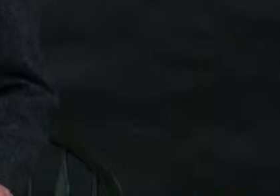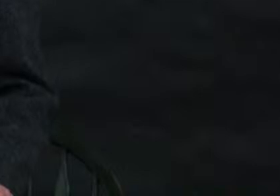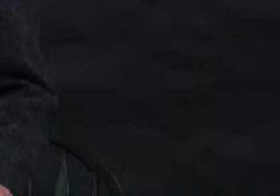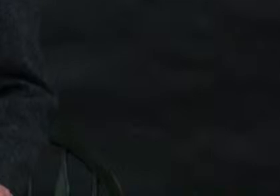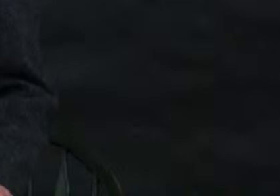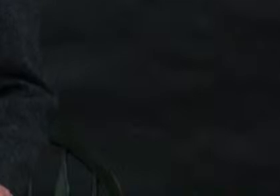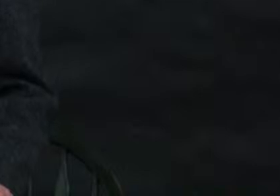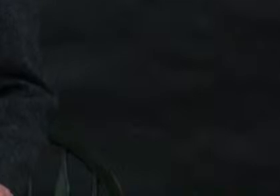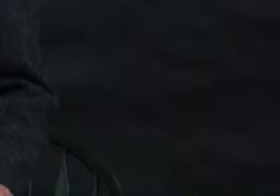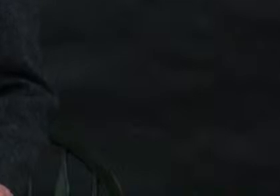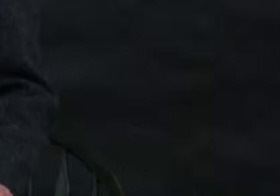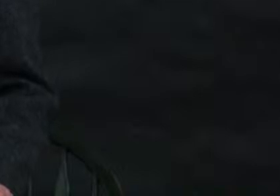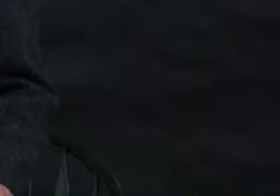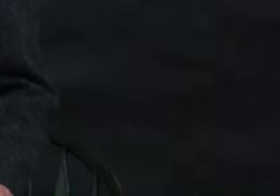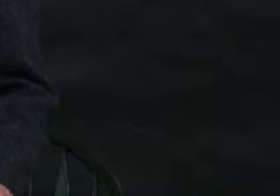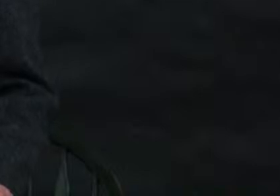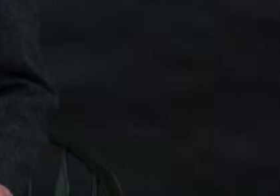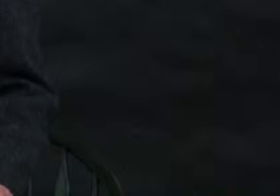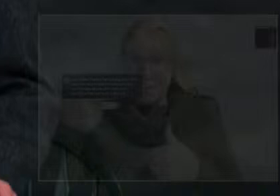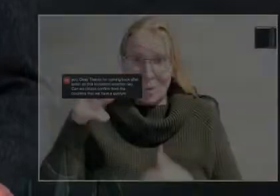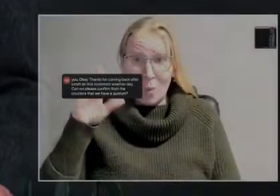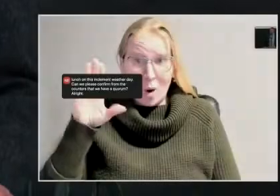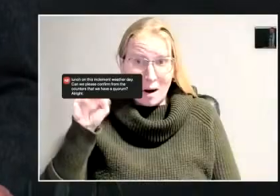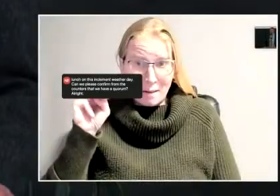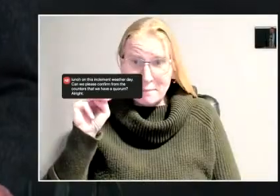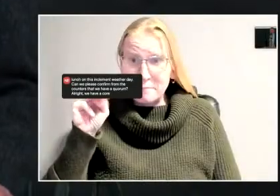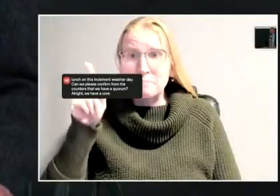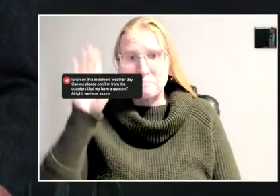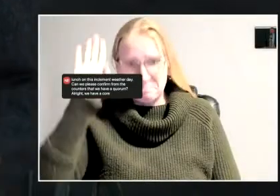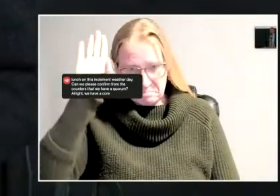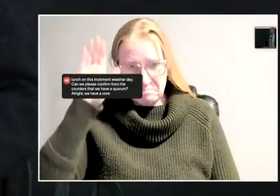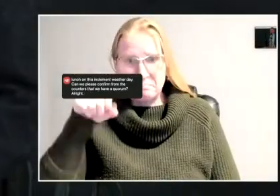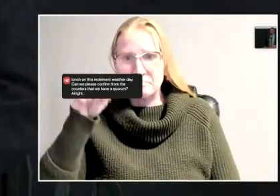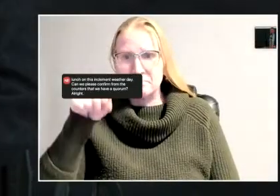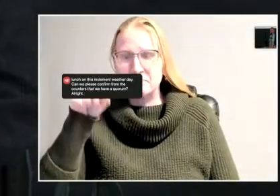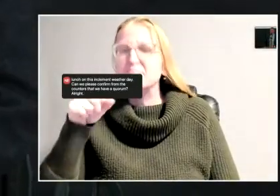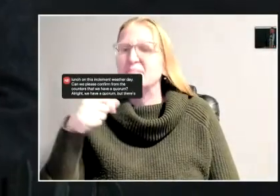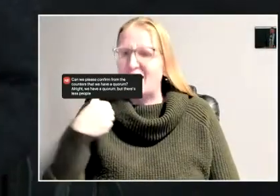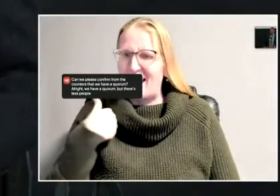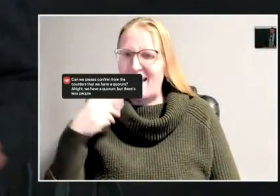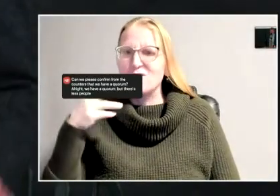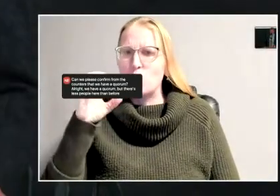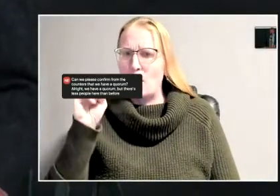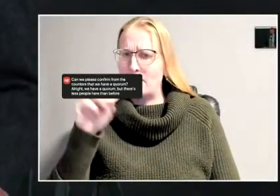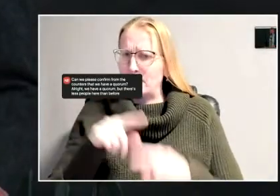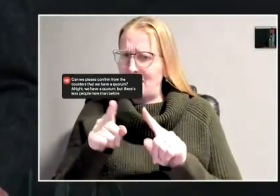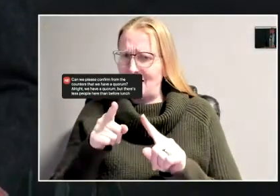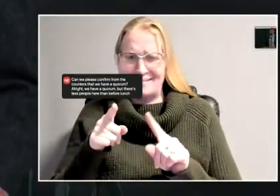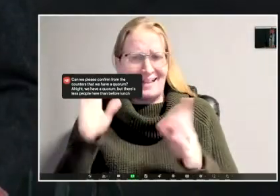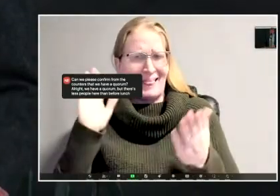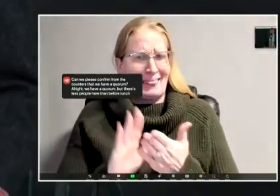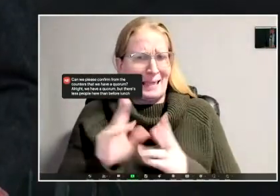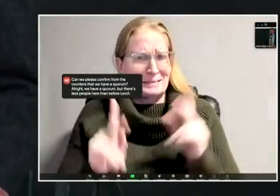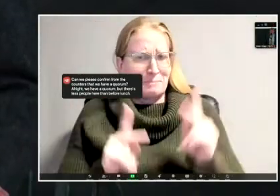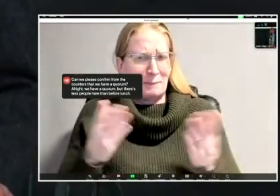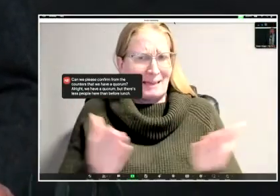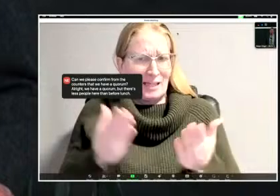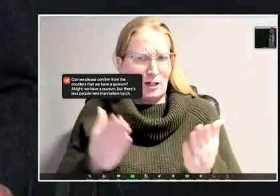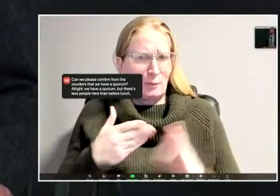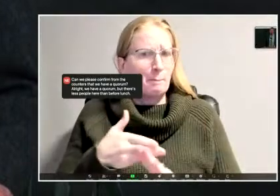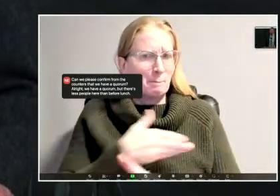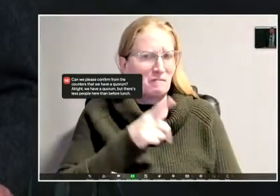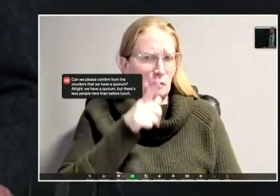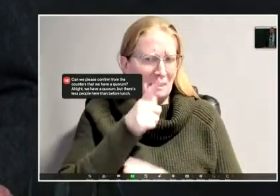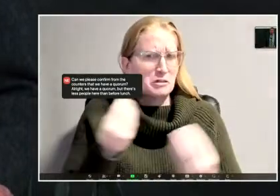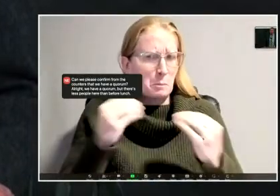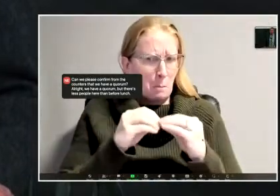a quorum all right we have a quorum but there's less people here than before lunch um make sure